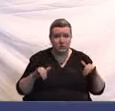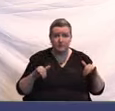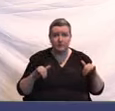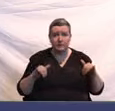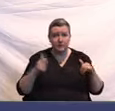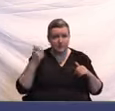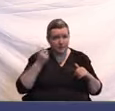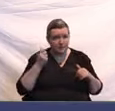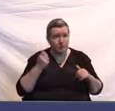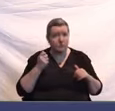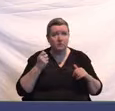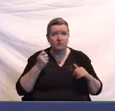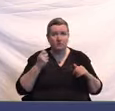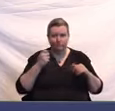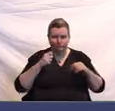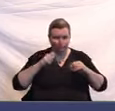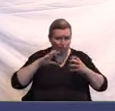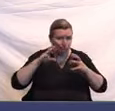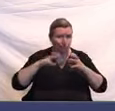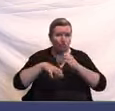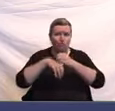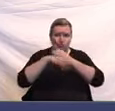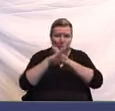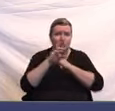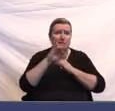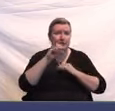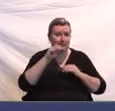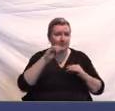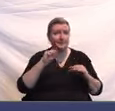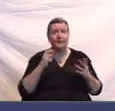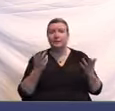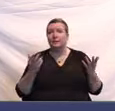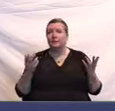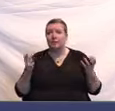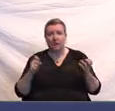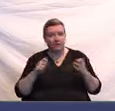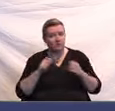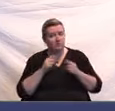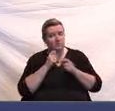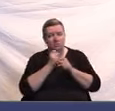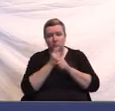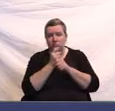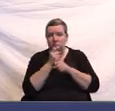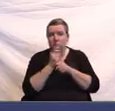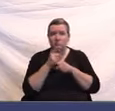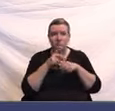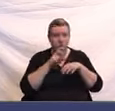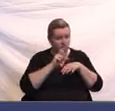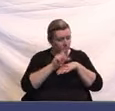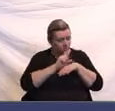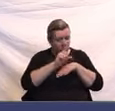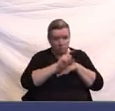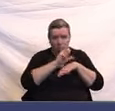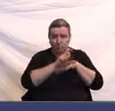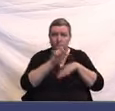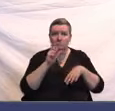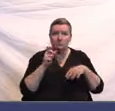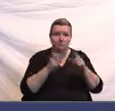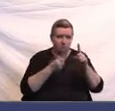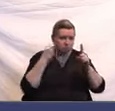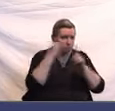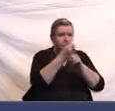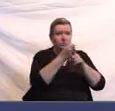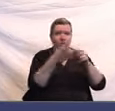we inherited, you still need to stay in there year after year and hit that full pension